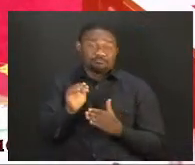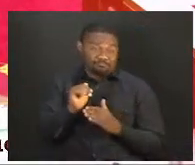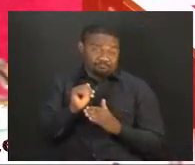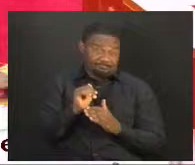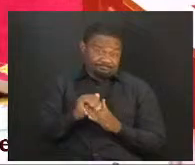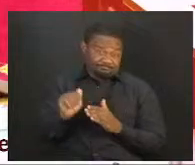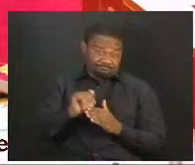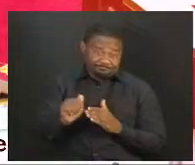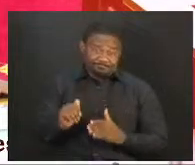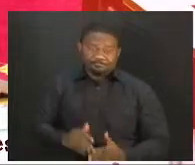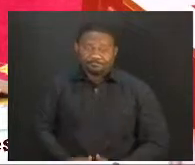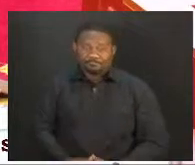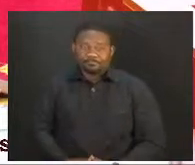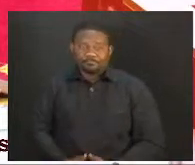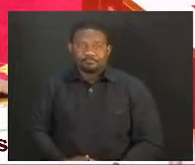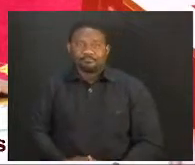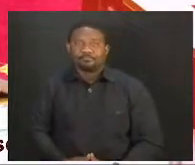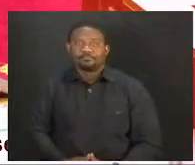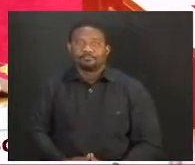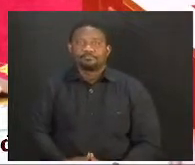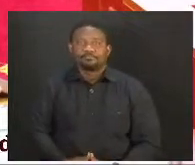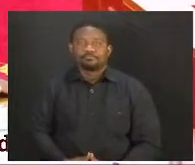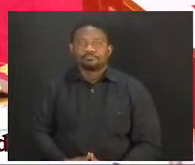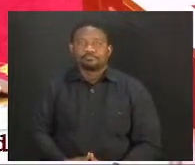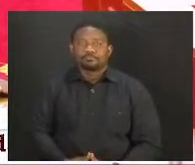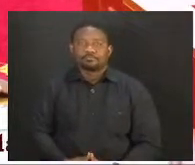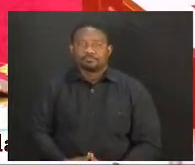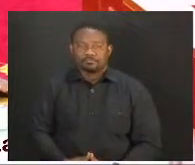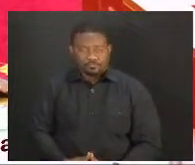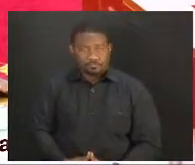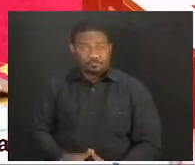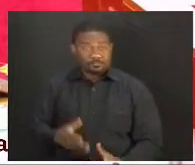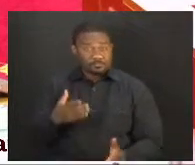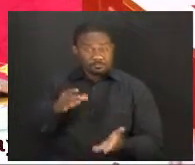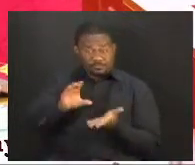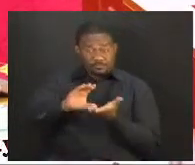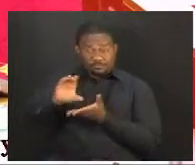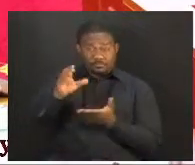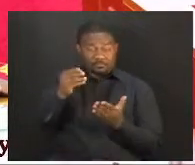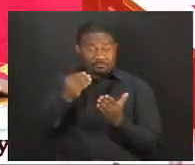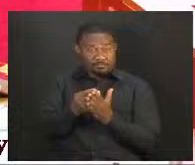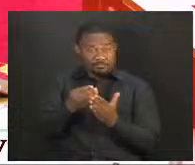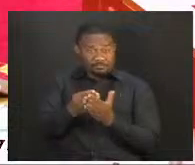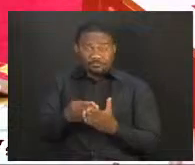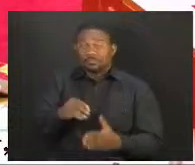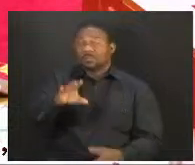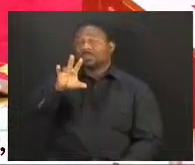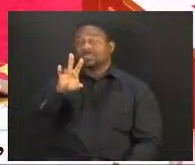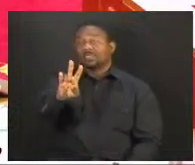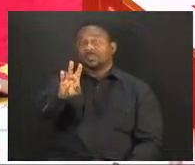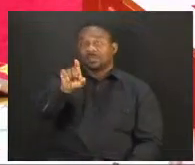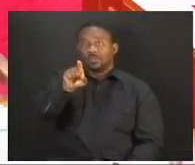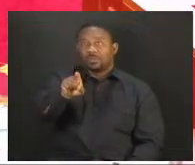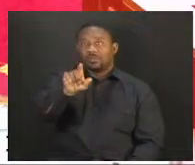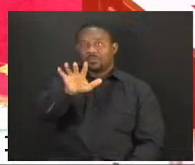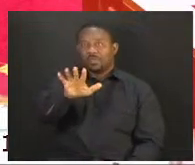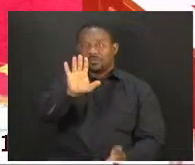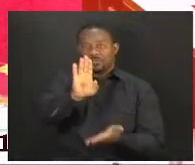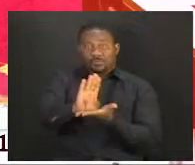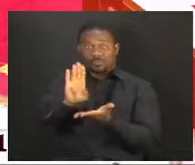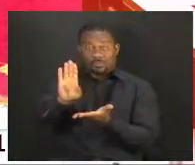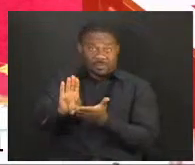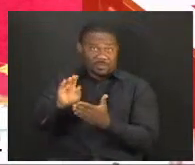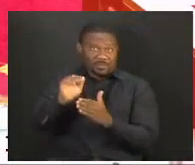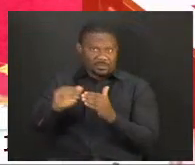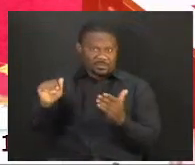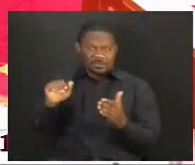cedis. Mr. Speaker, we have also allocated an amount of 7.5 billion Ghana cedis to the